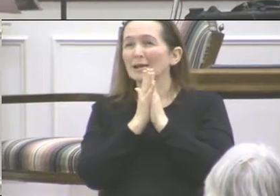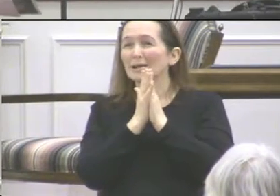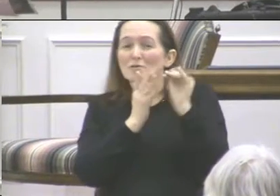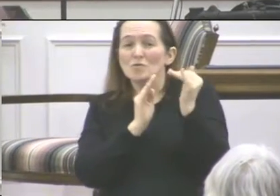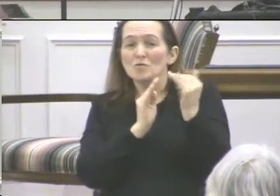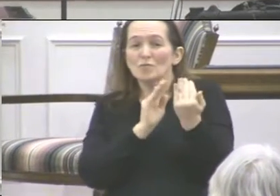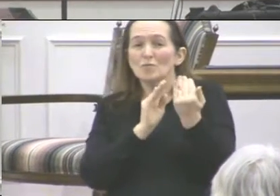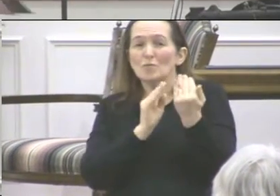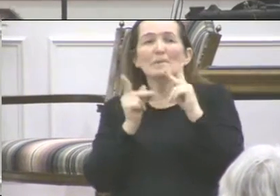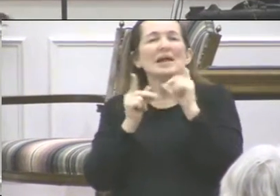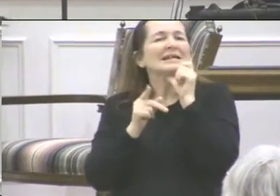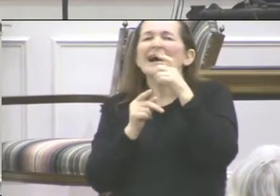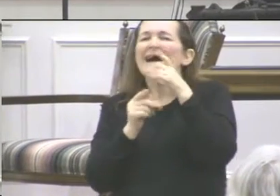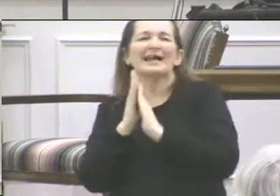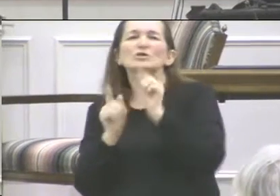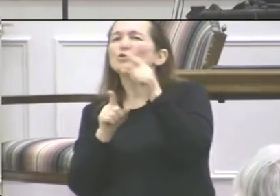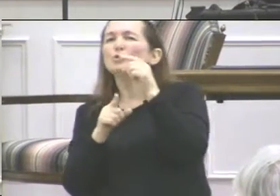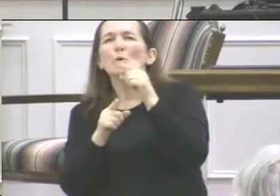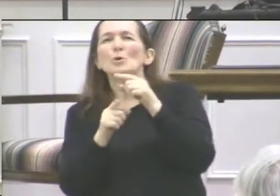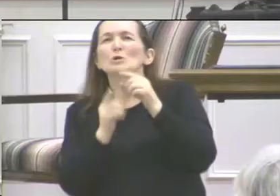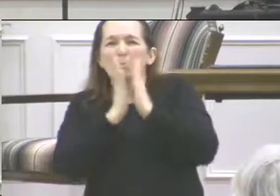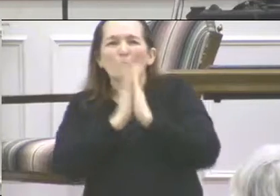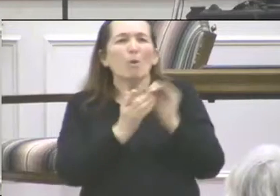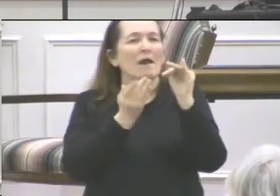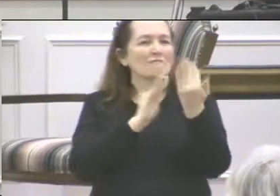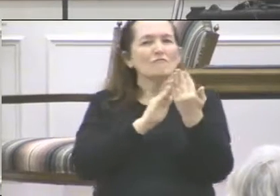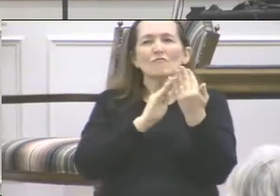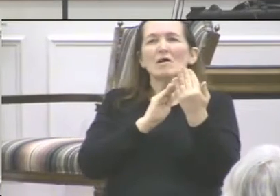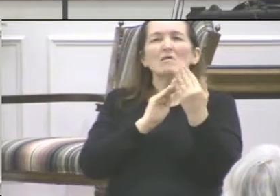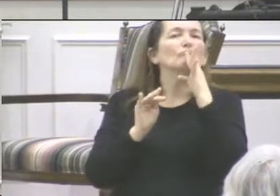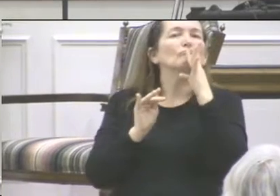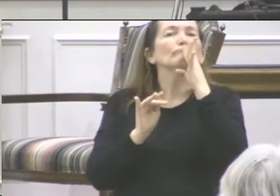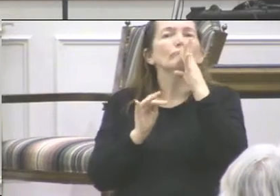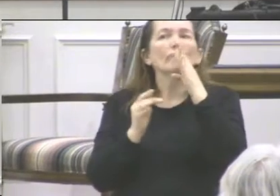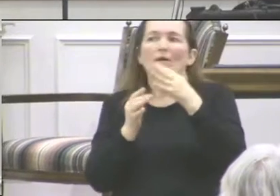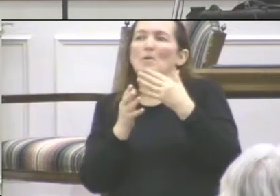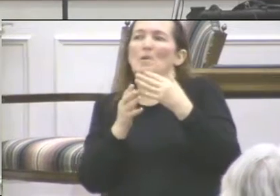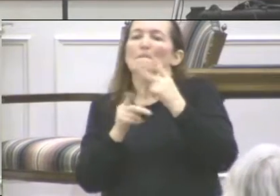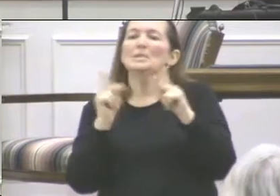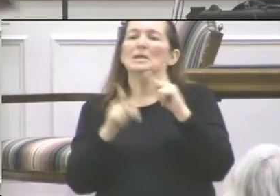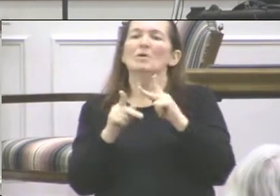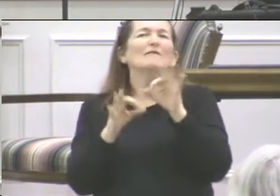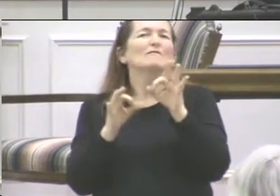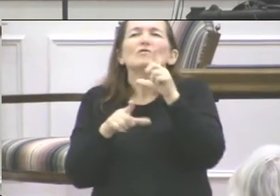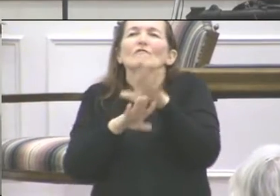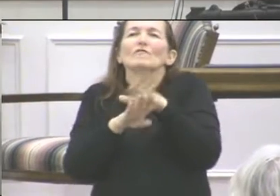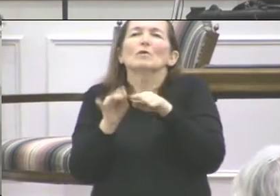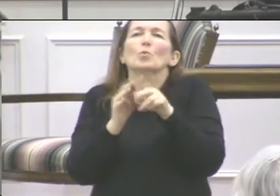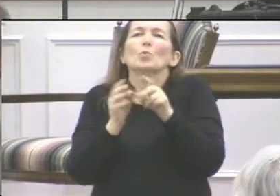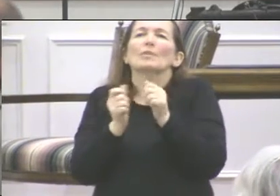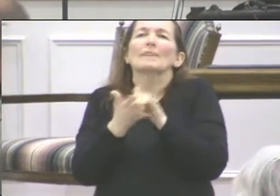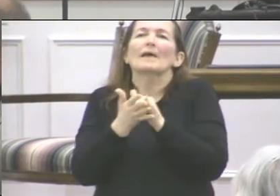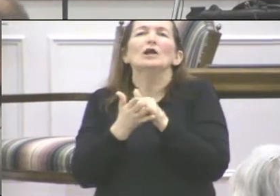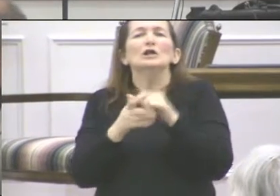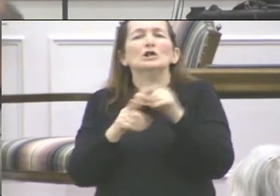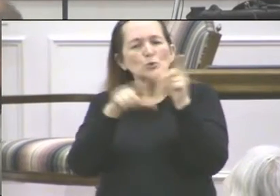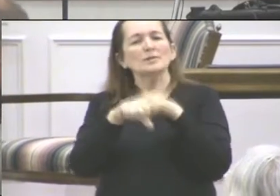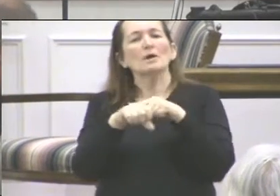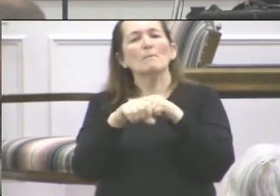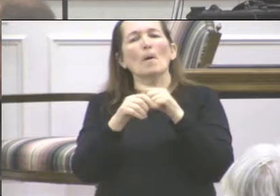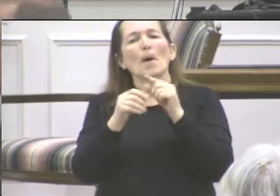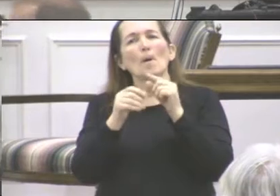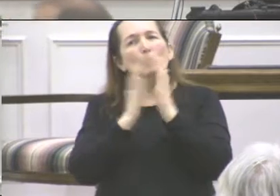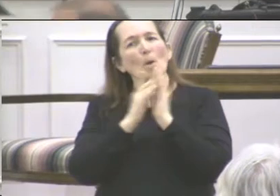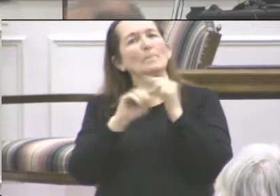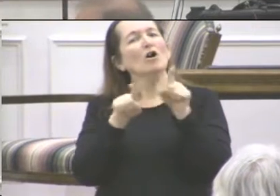not really asking you to go and pray out loud if you don't feel comfortable in doing so. It's a great time of prayer, but it's also a great time of fellowship.